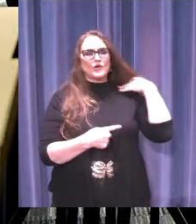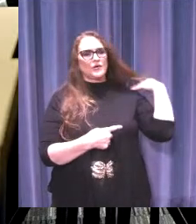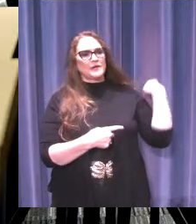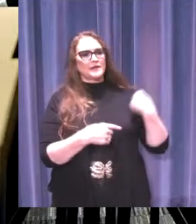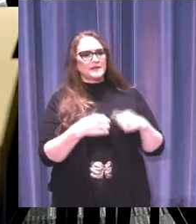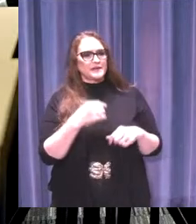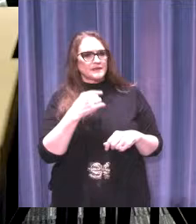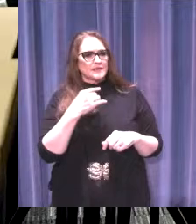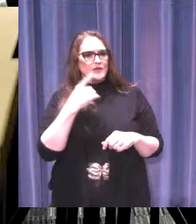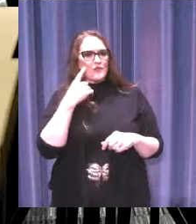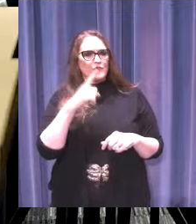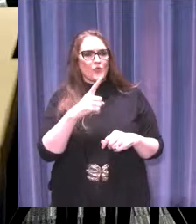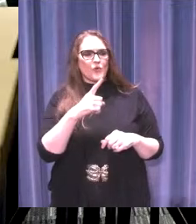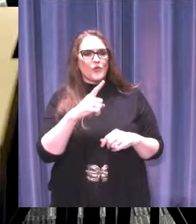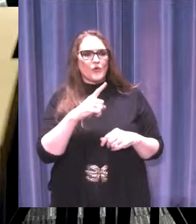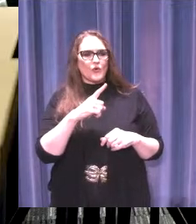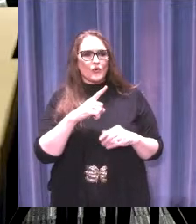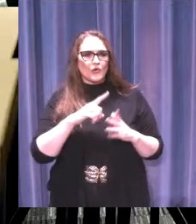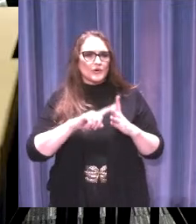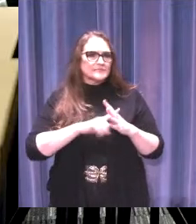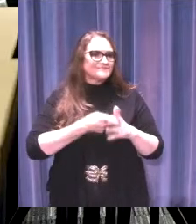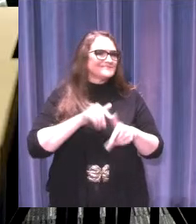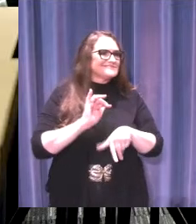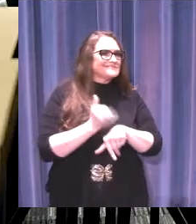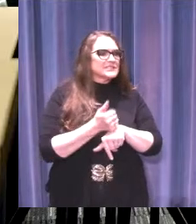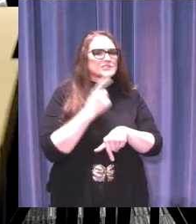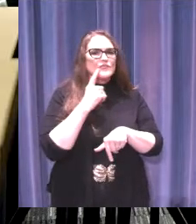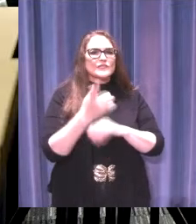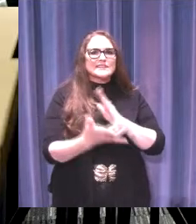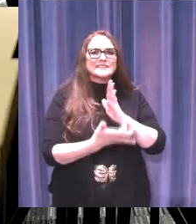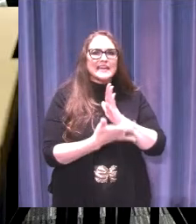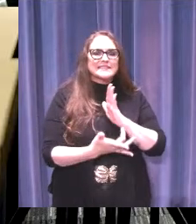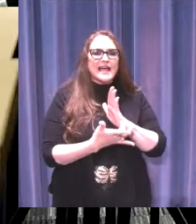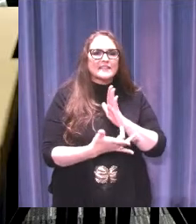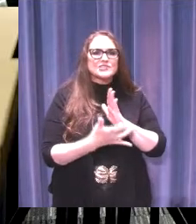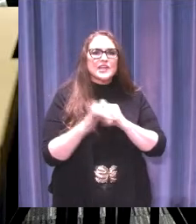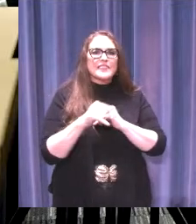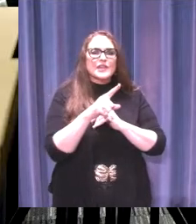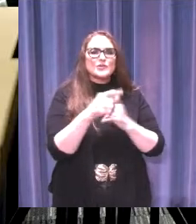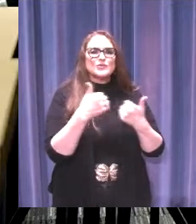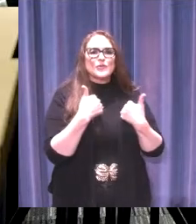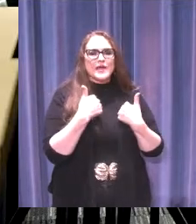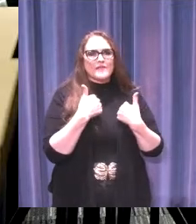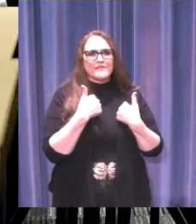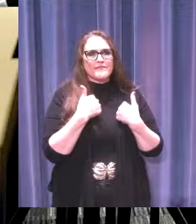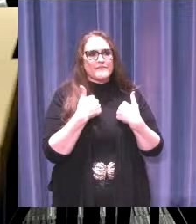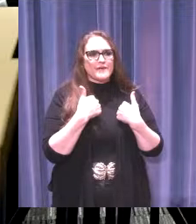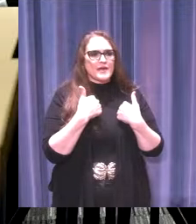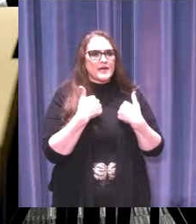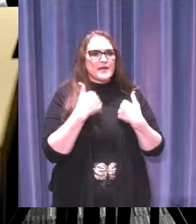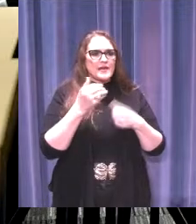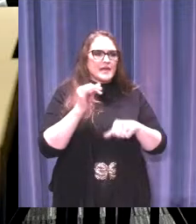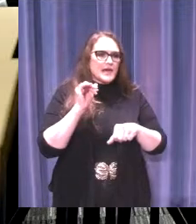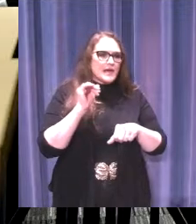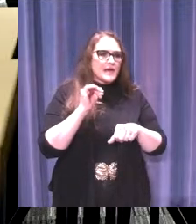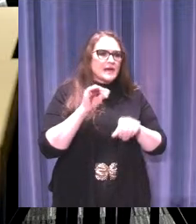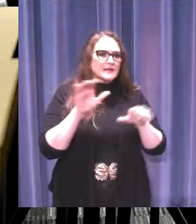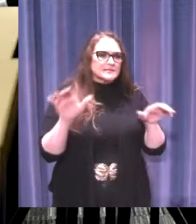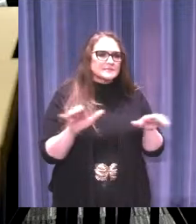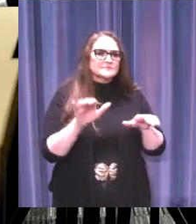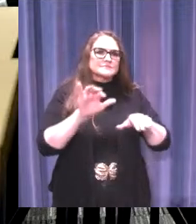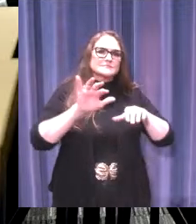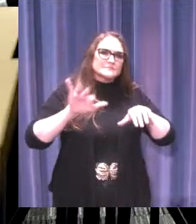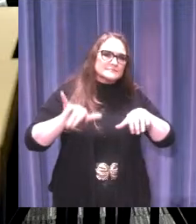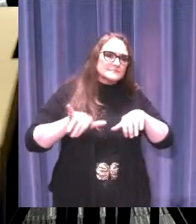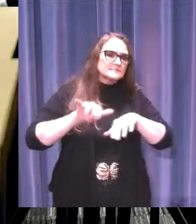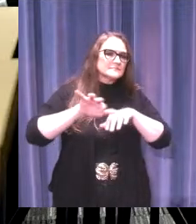for initiative technology that you have implemented in your